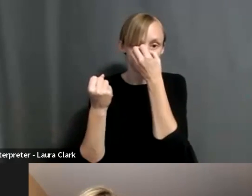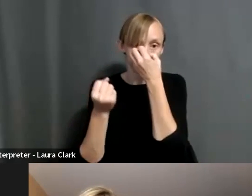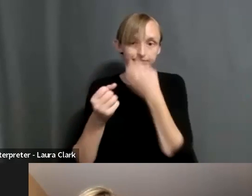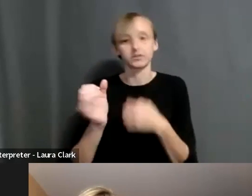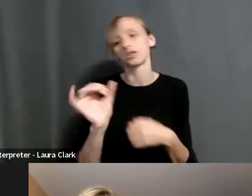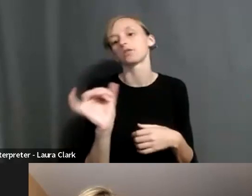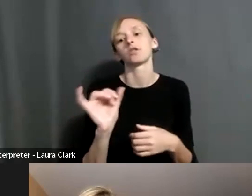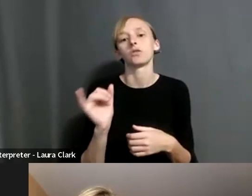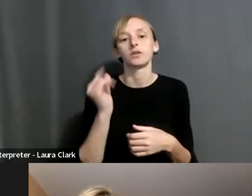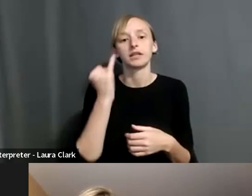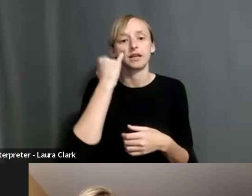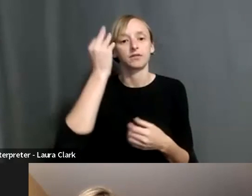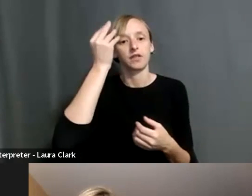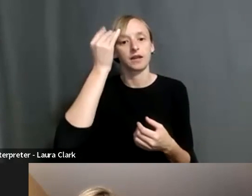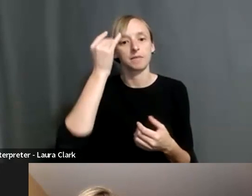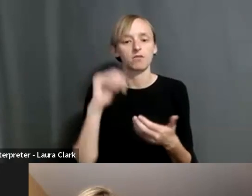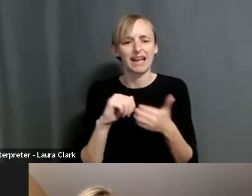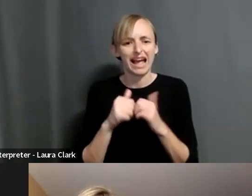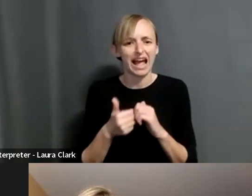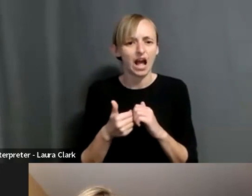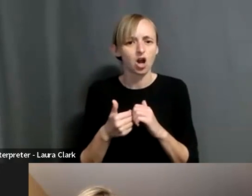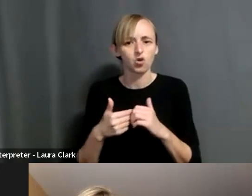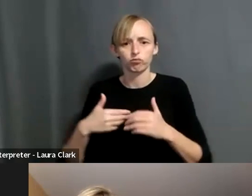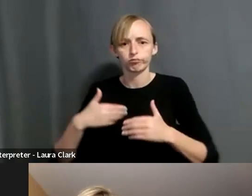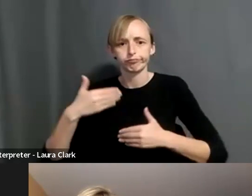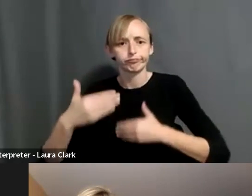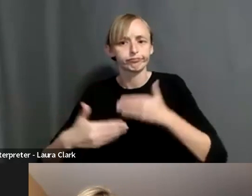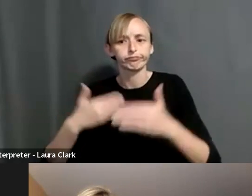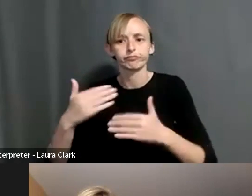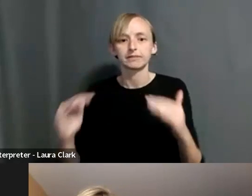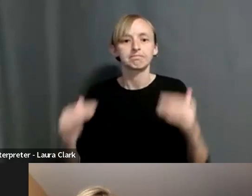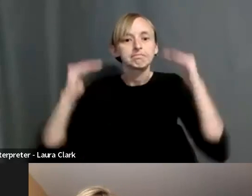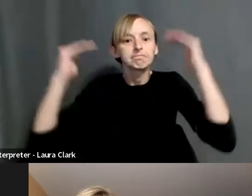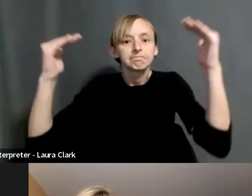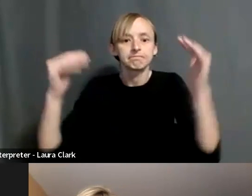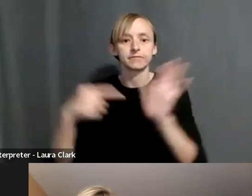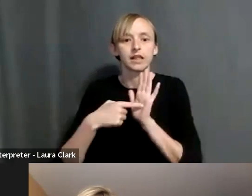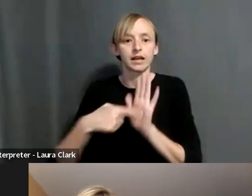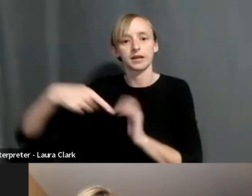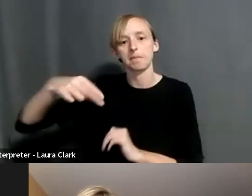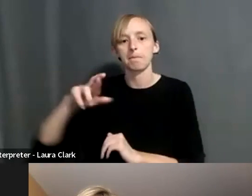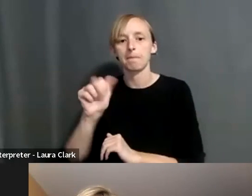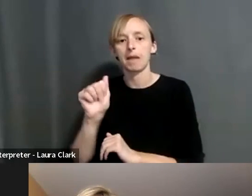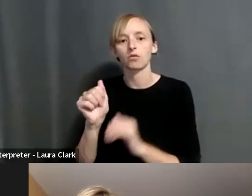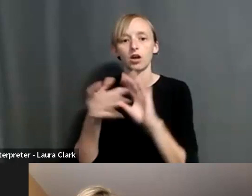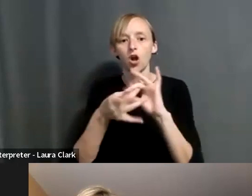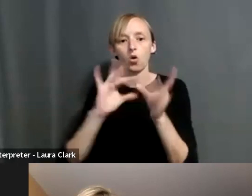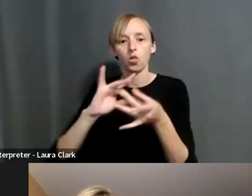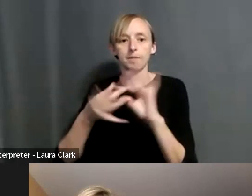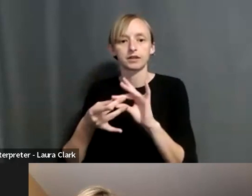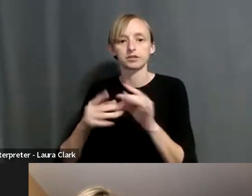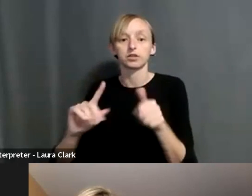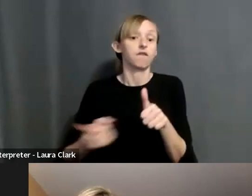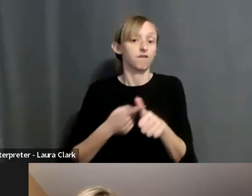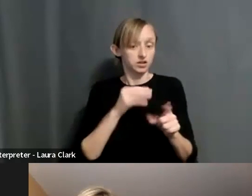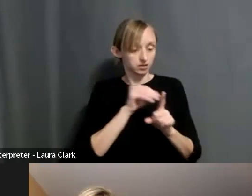Also, when you're thinking about the pathway to, say, elite levels like the Paralympics, obviously it starts with that first